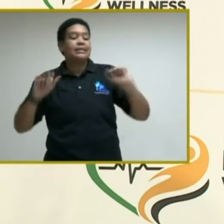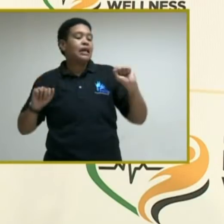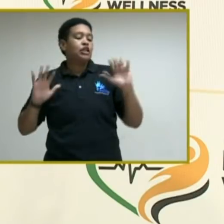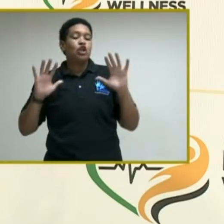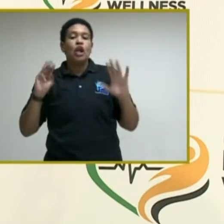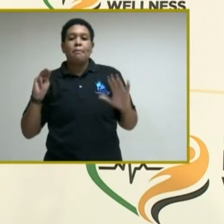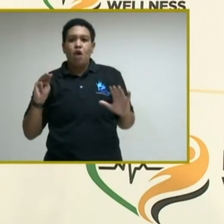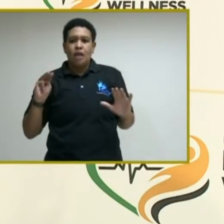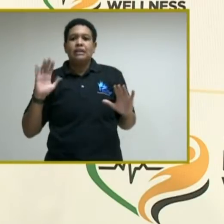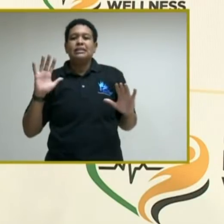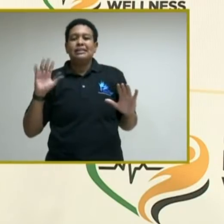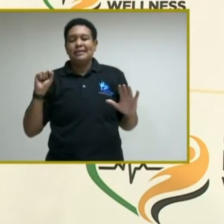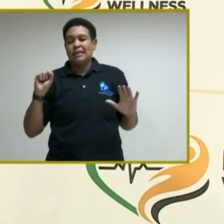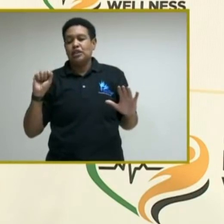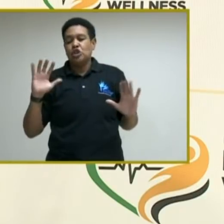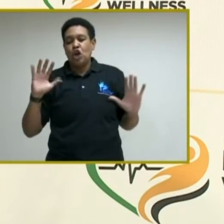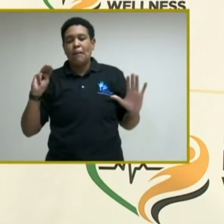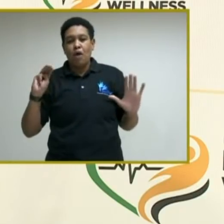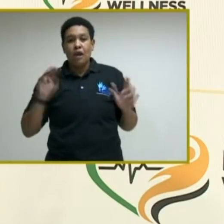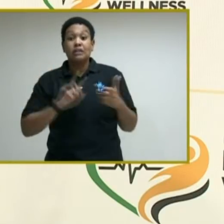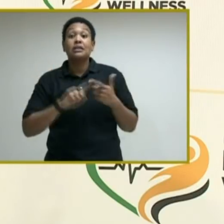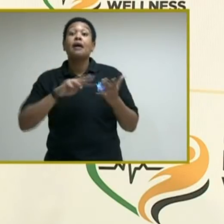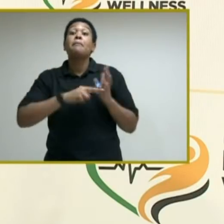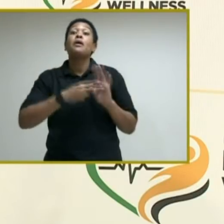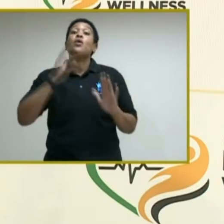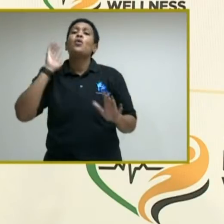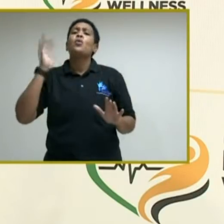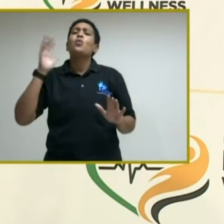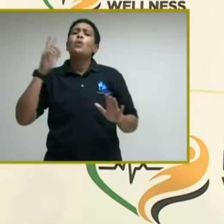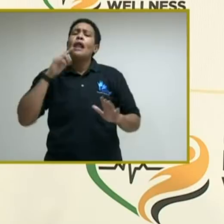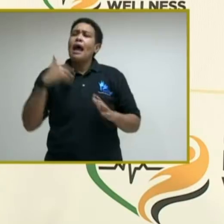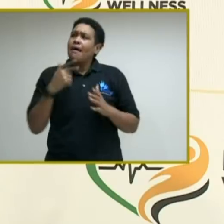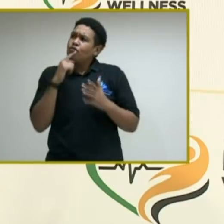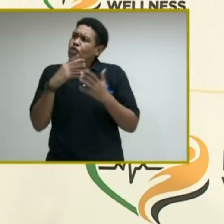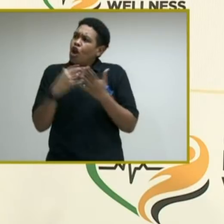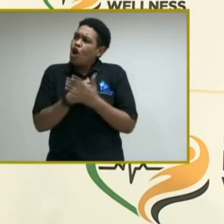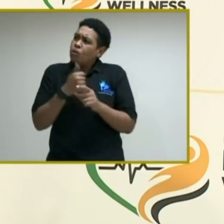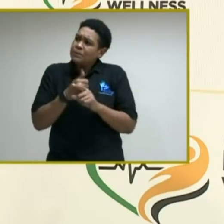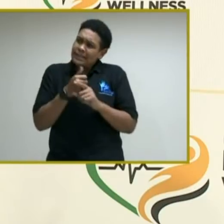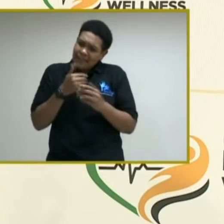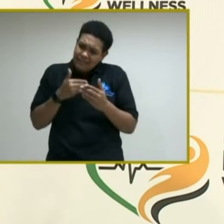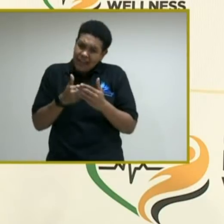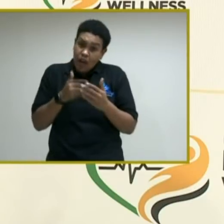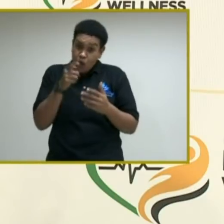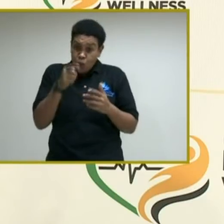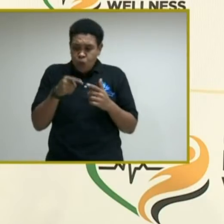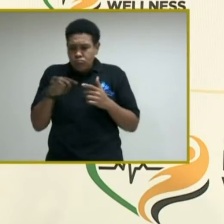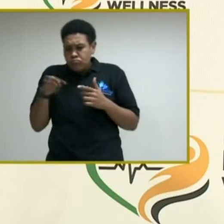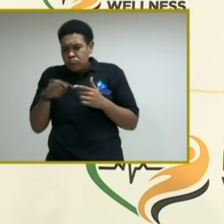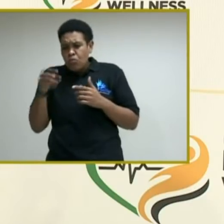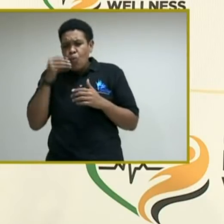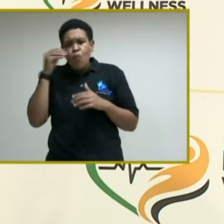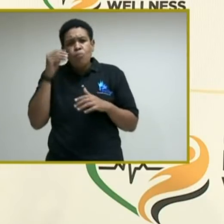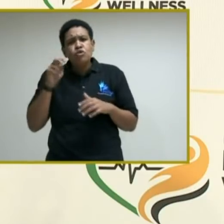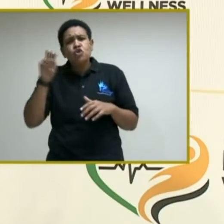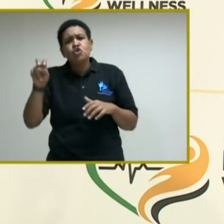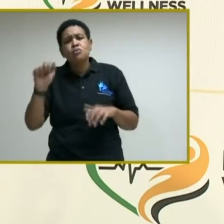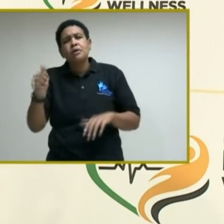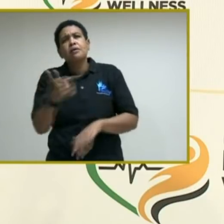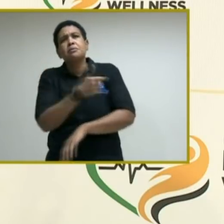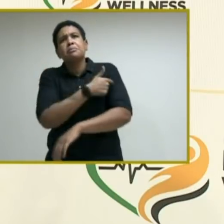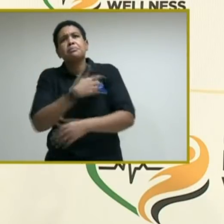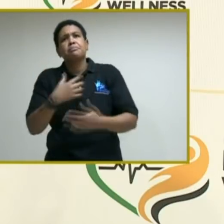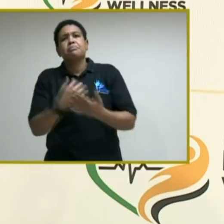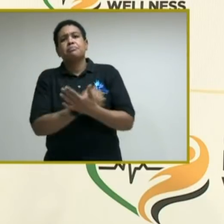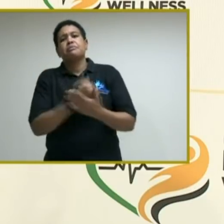Sunday, and Monday. And so there will be an opportunity near enough to you, and we encourage you to go